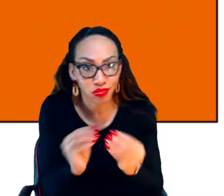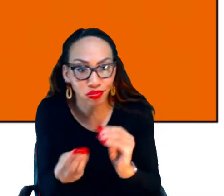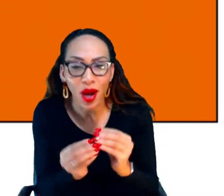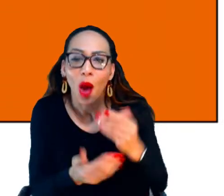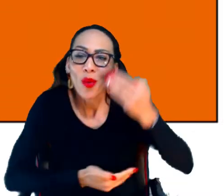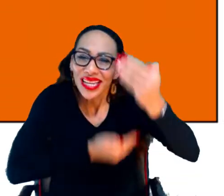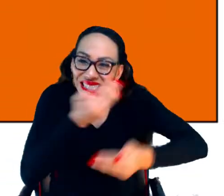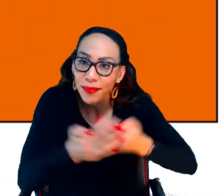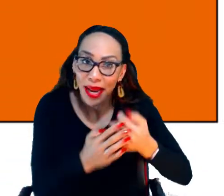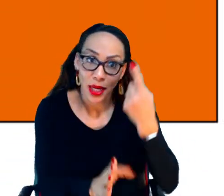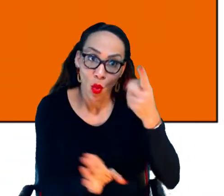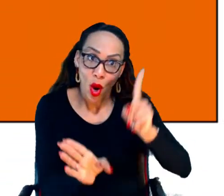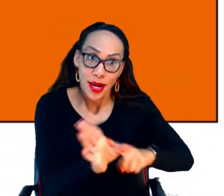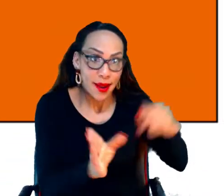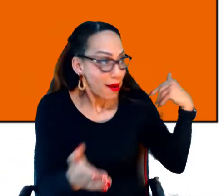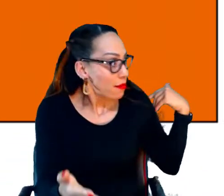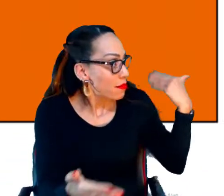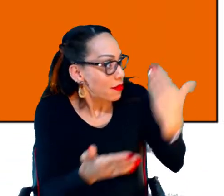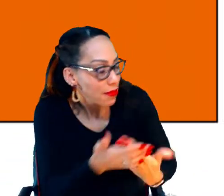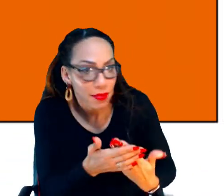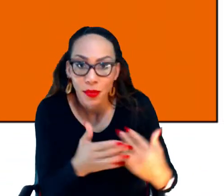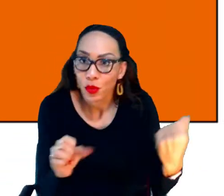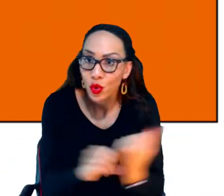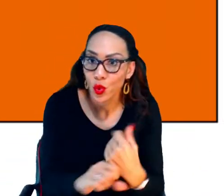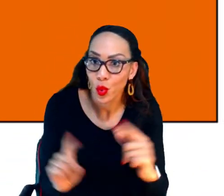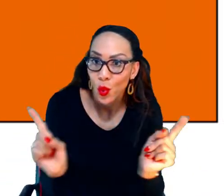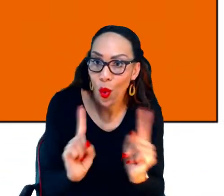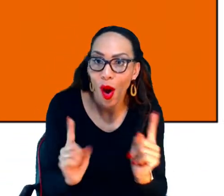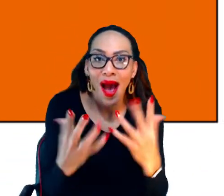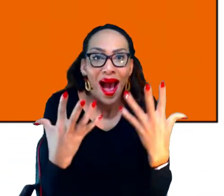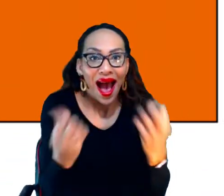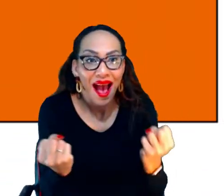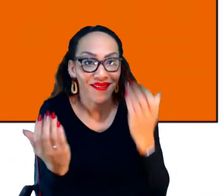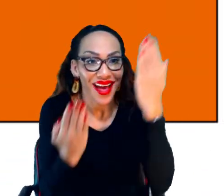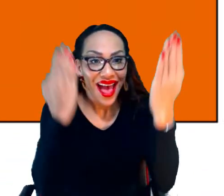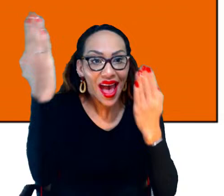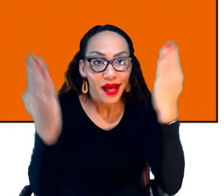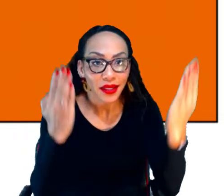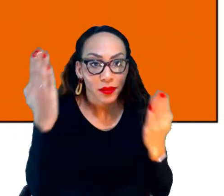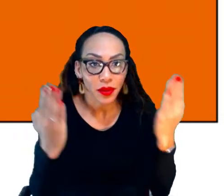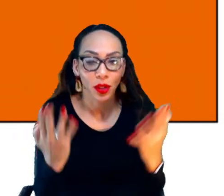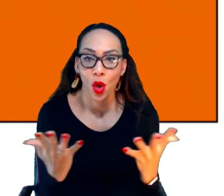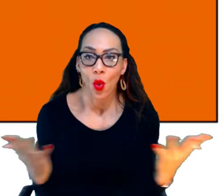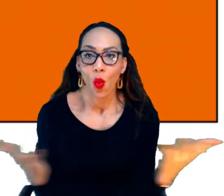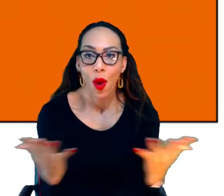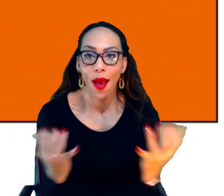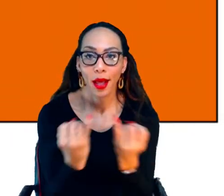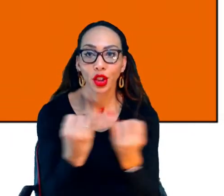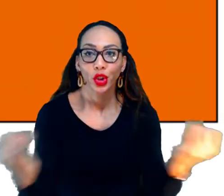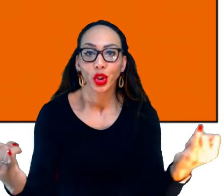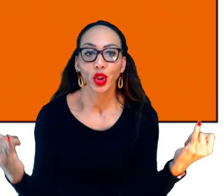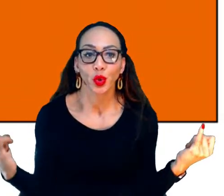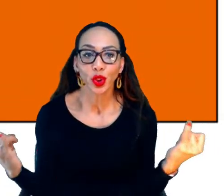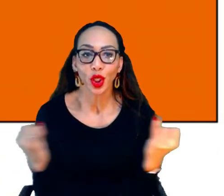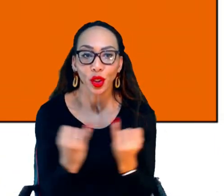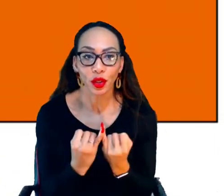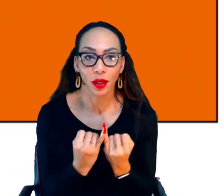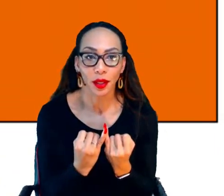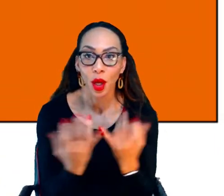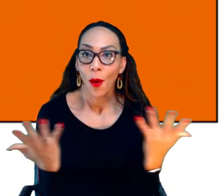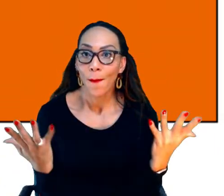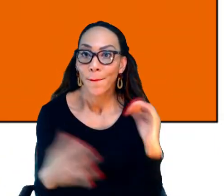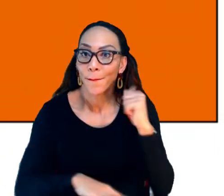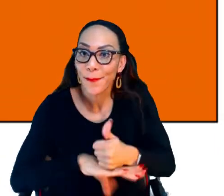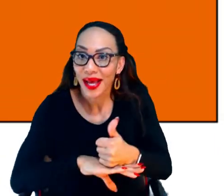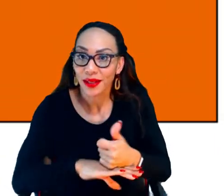last year. And I've currently got an exhibition on at the studios in Bath, which is part of